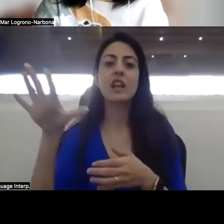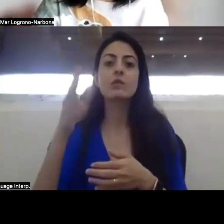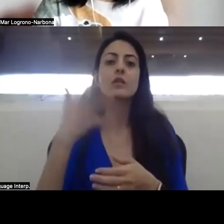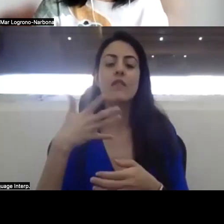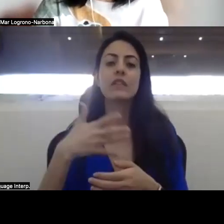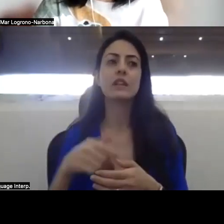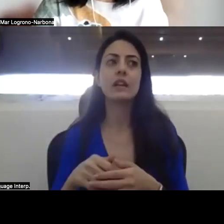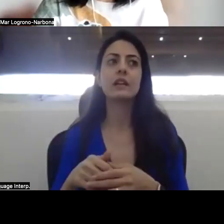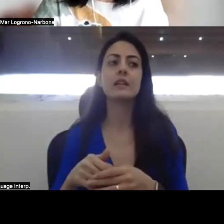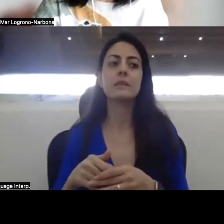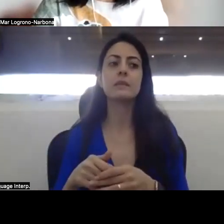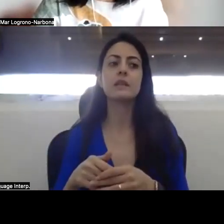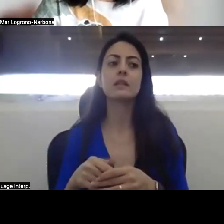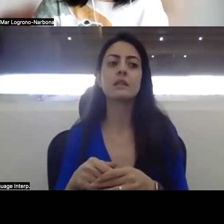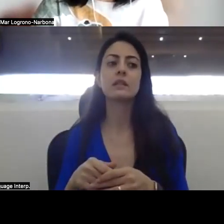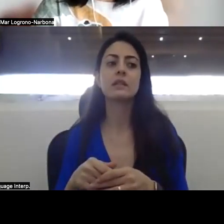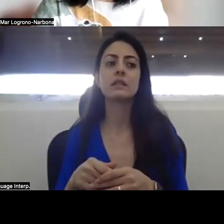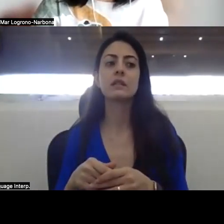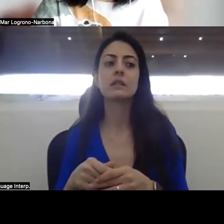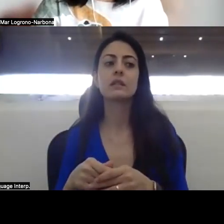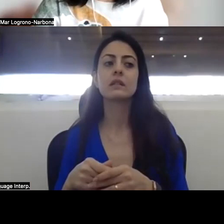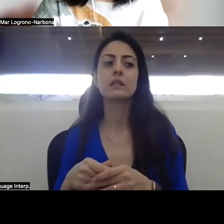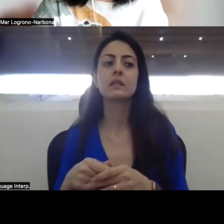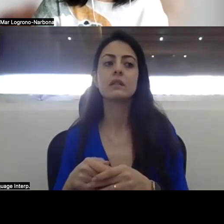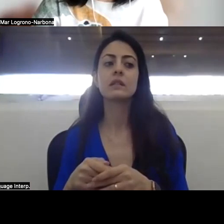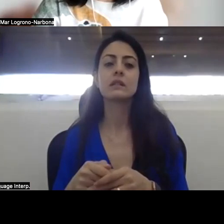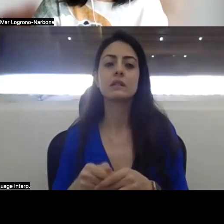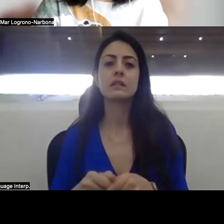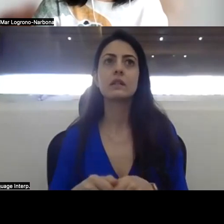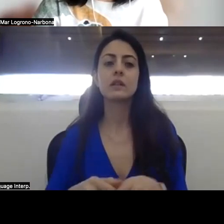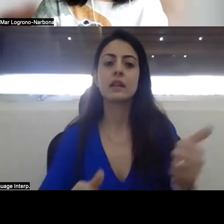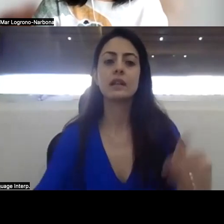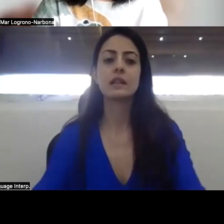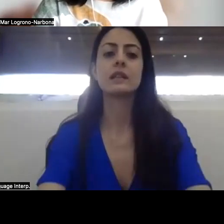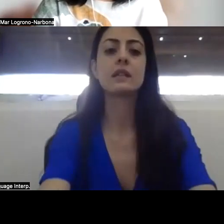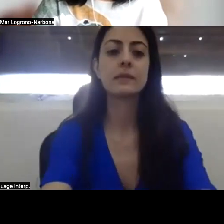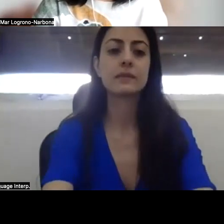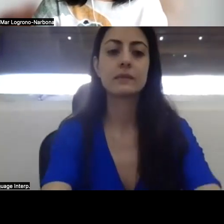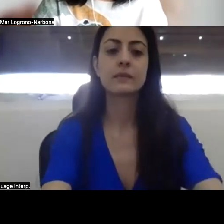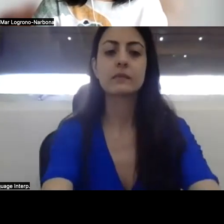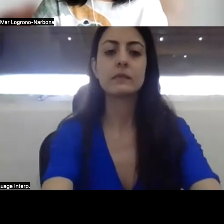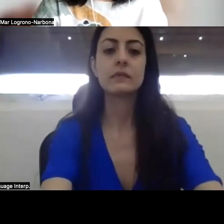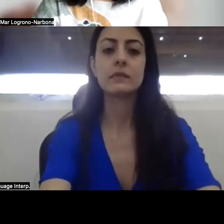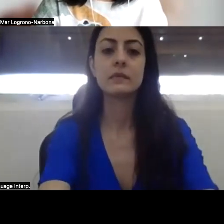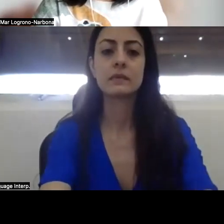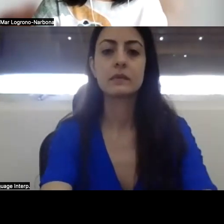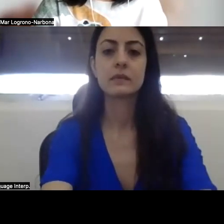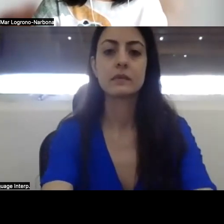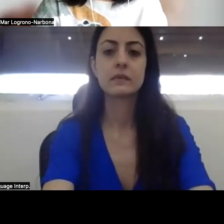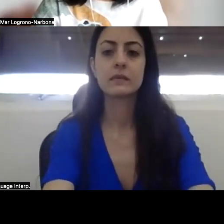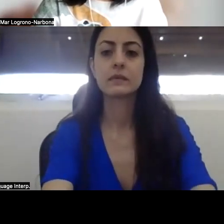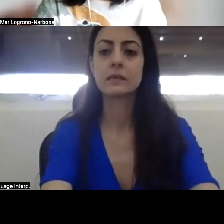the kind of policy versus service and the national versus decentralized sort of dimension